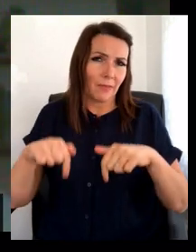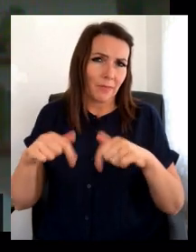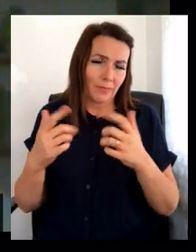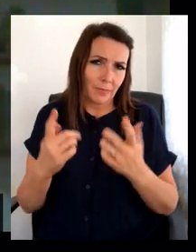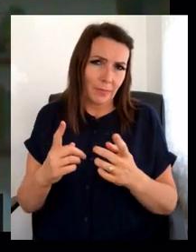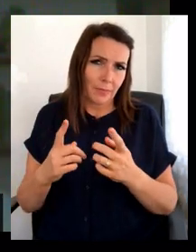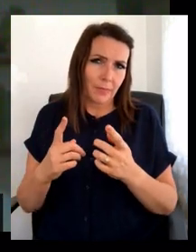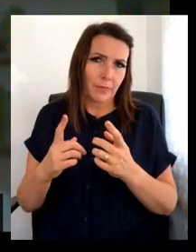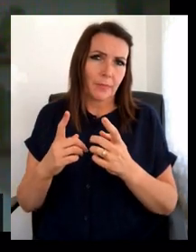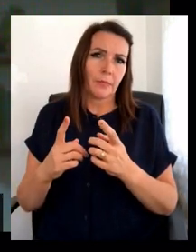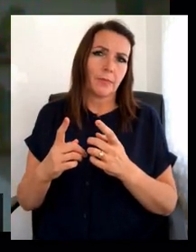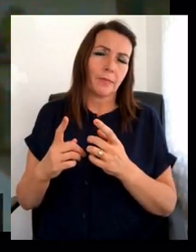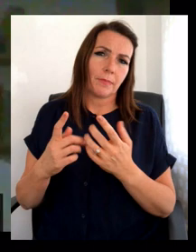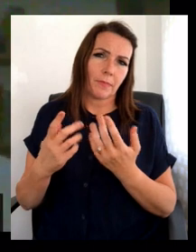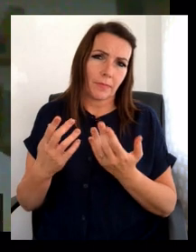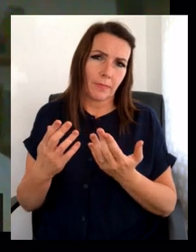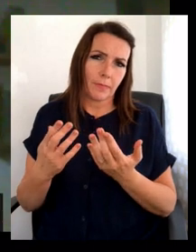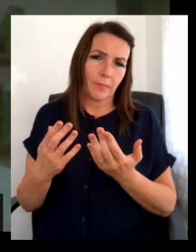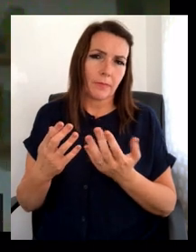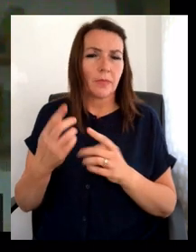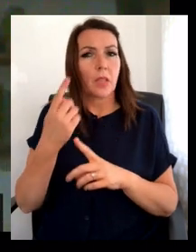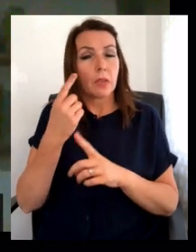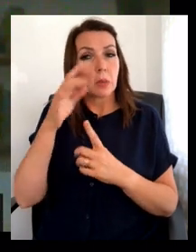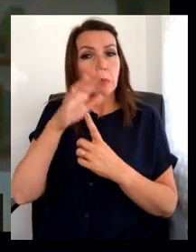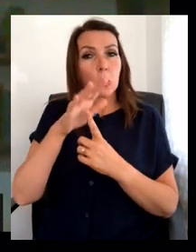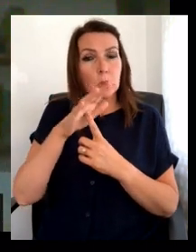but I think it's just important to note,